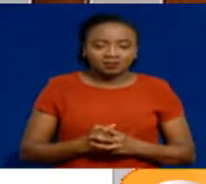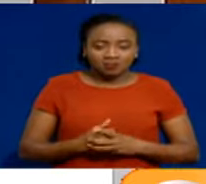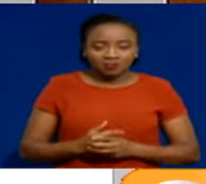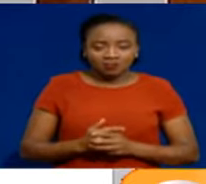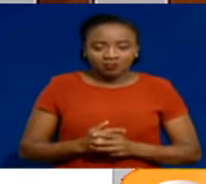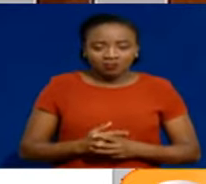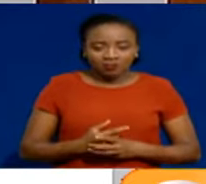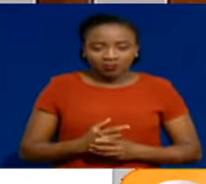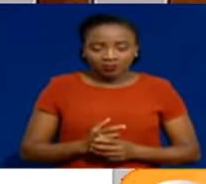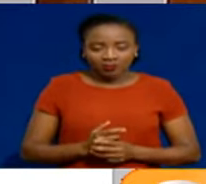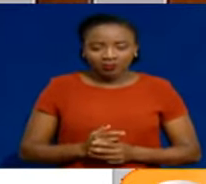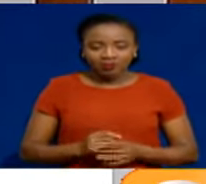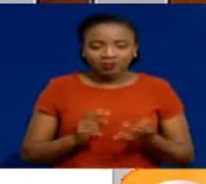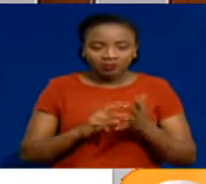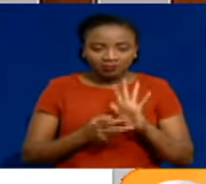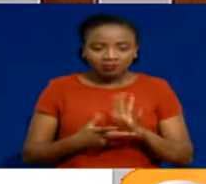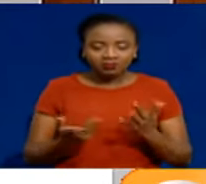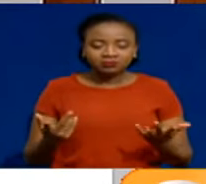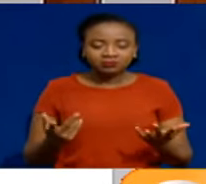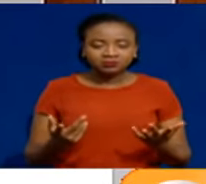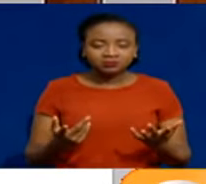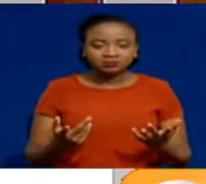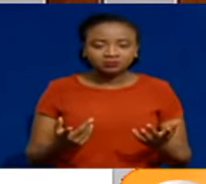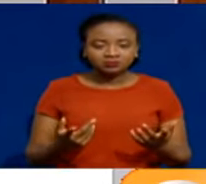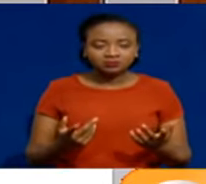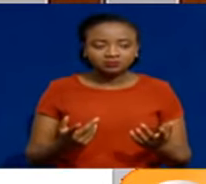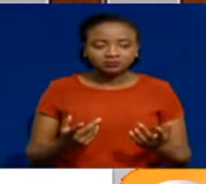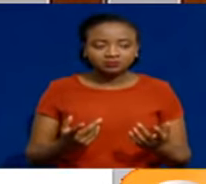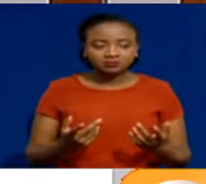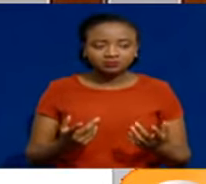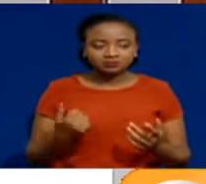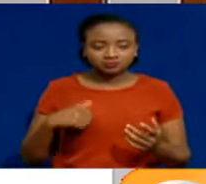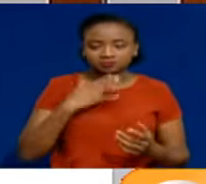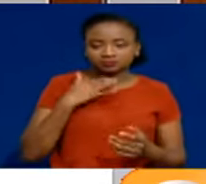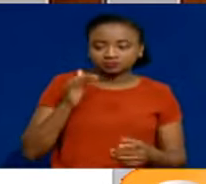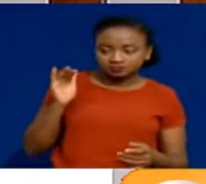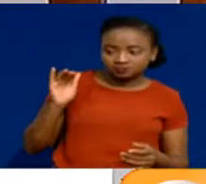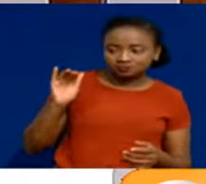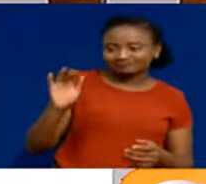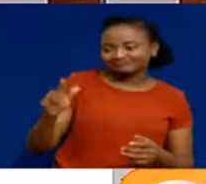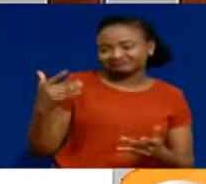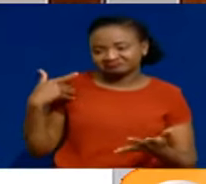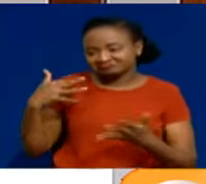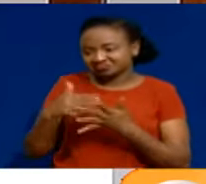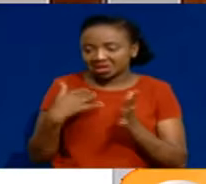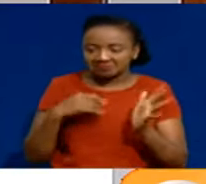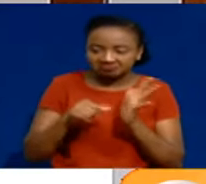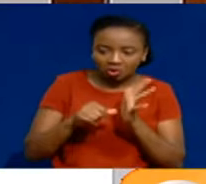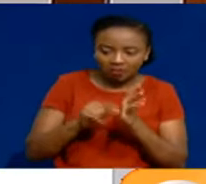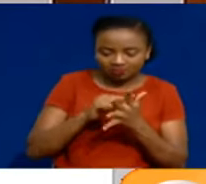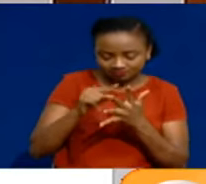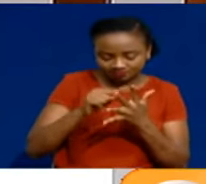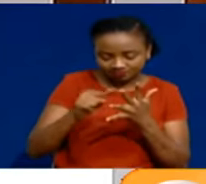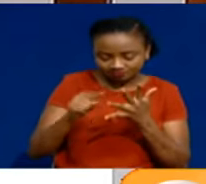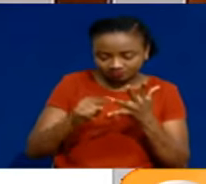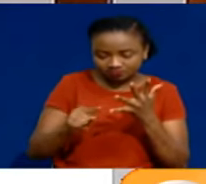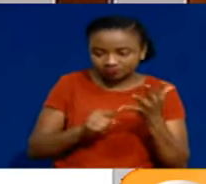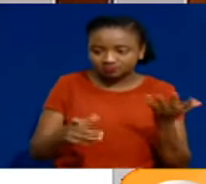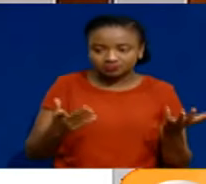said who is going to do what. Even when we asked him, you know, we had all these problems of COVID-19 and what have